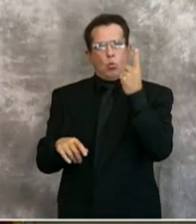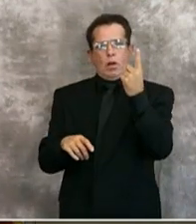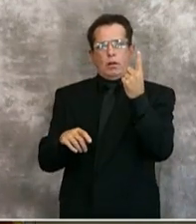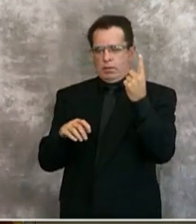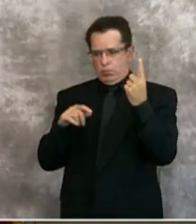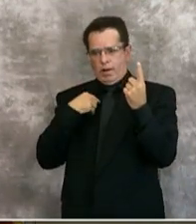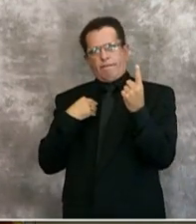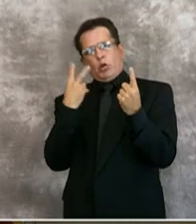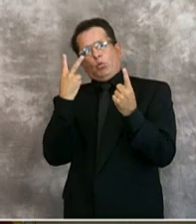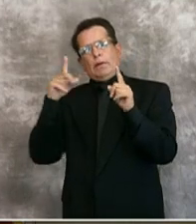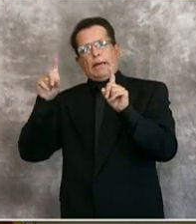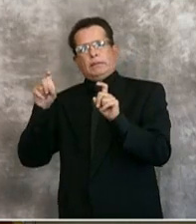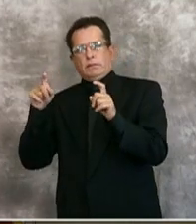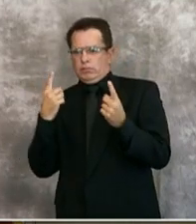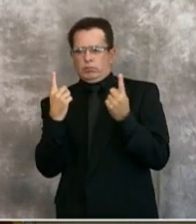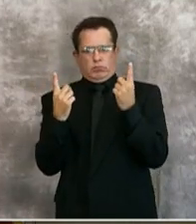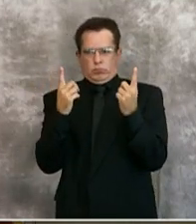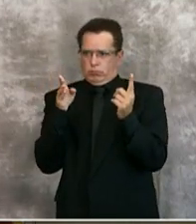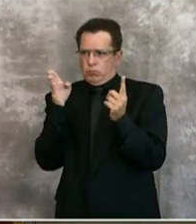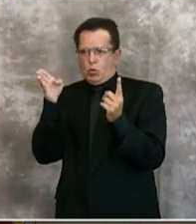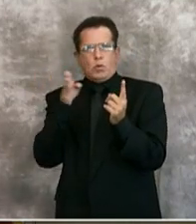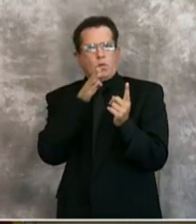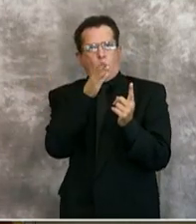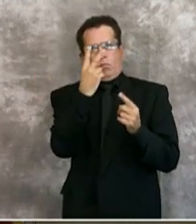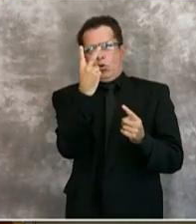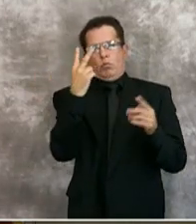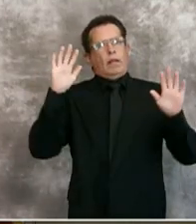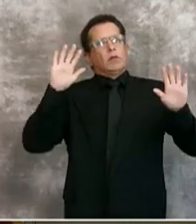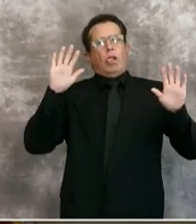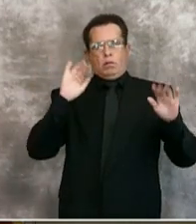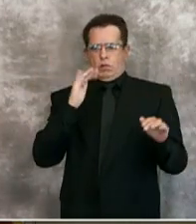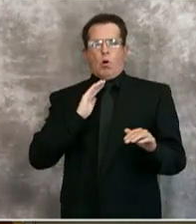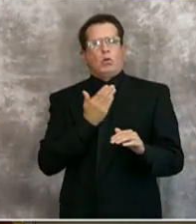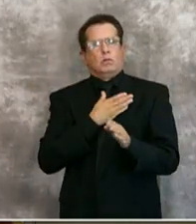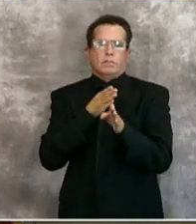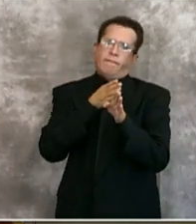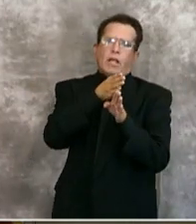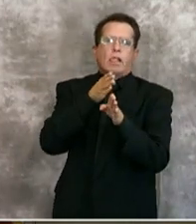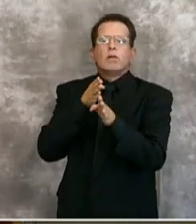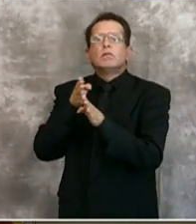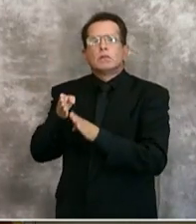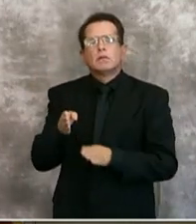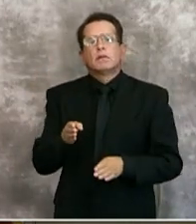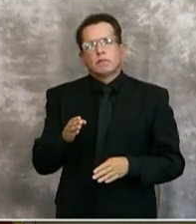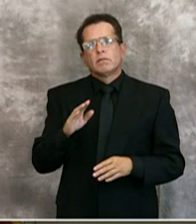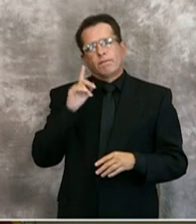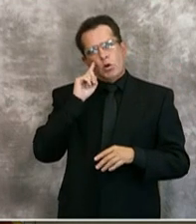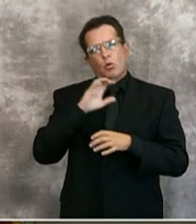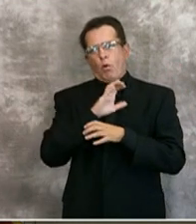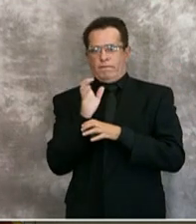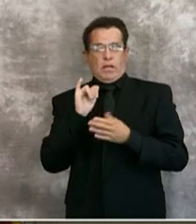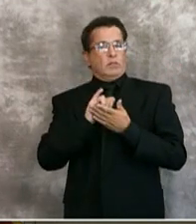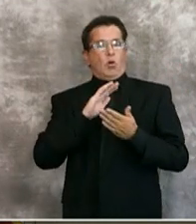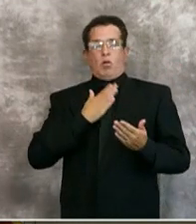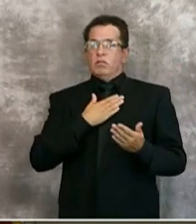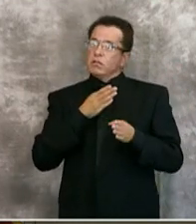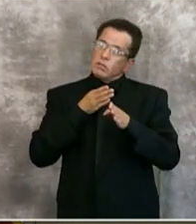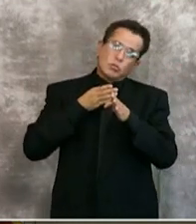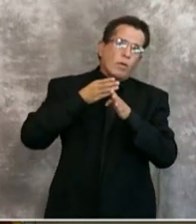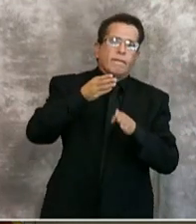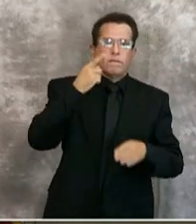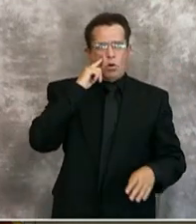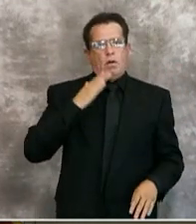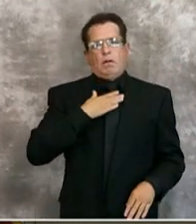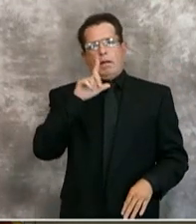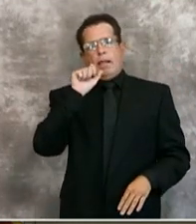tests that we offer alongside our next generation population genomics test. And that's all that we do in our lab,